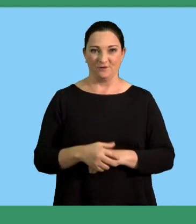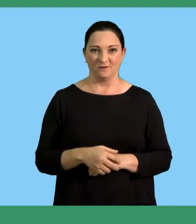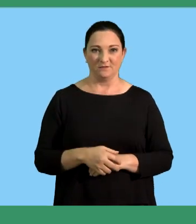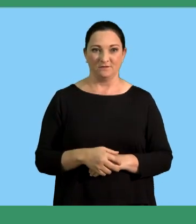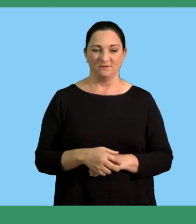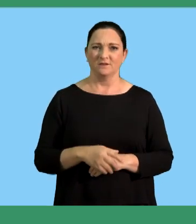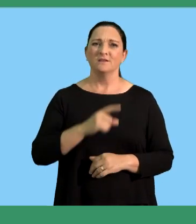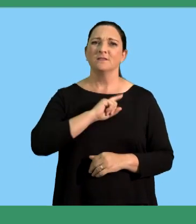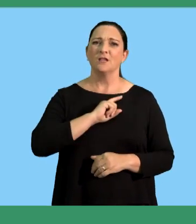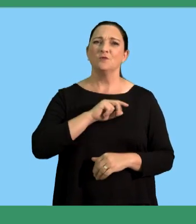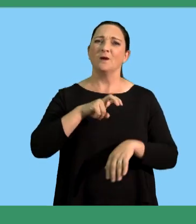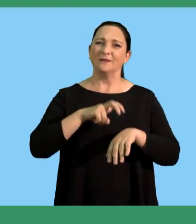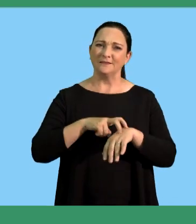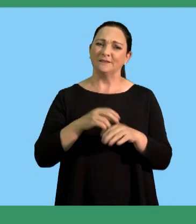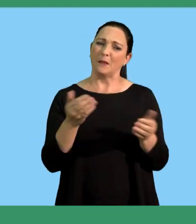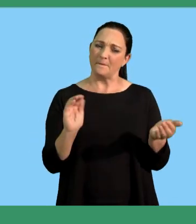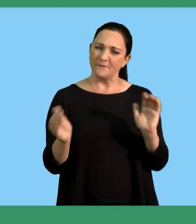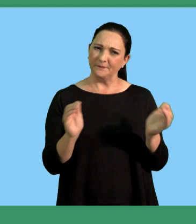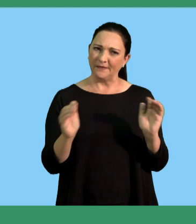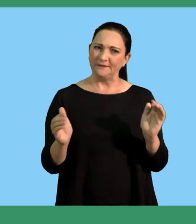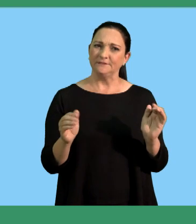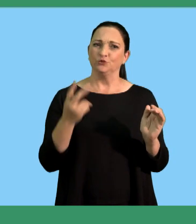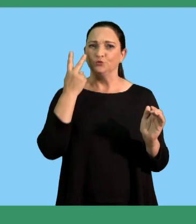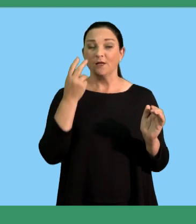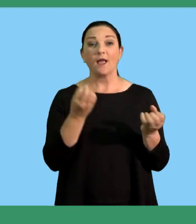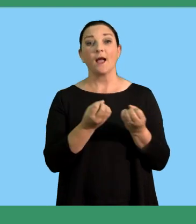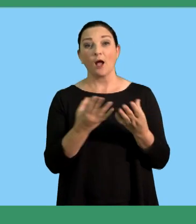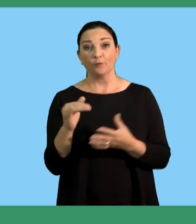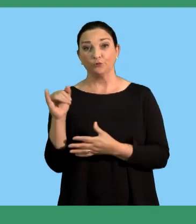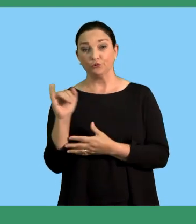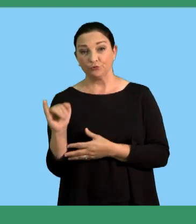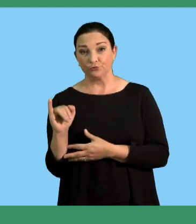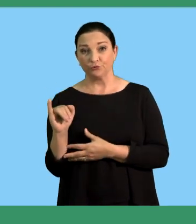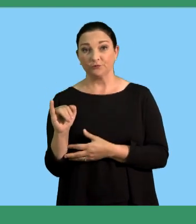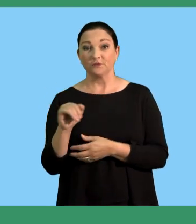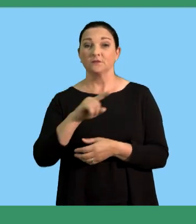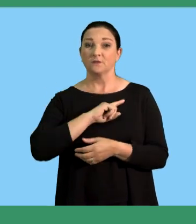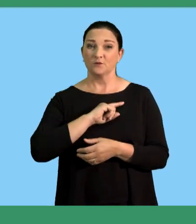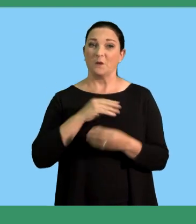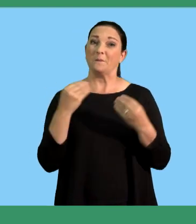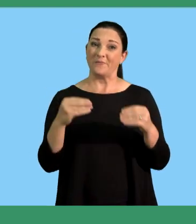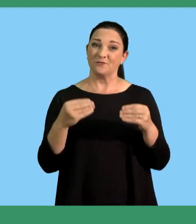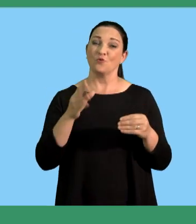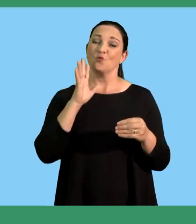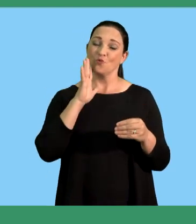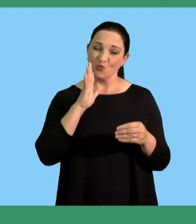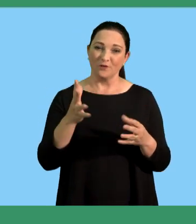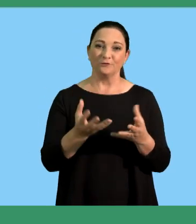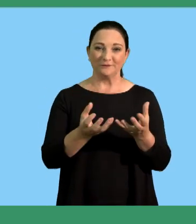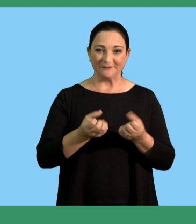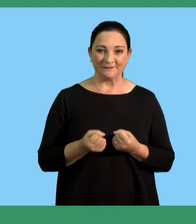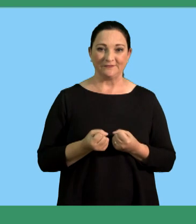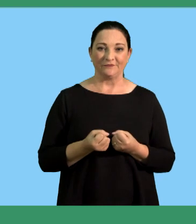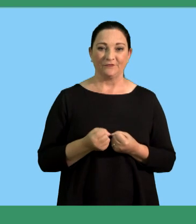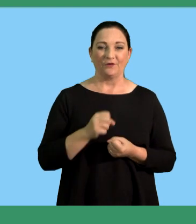in proportion to the amount insured. So this is to say the business will receive